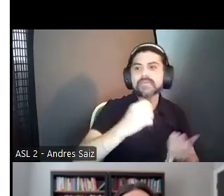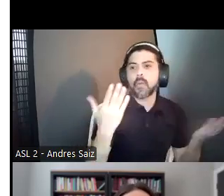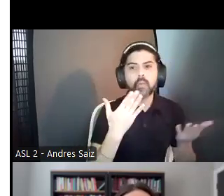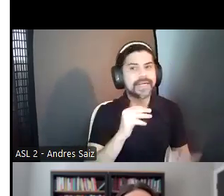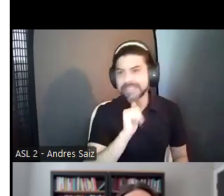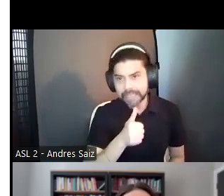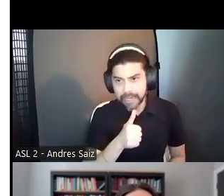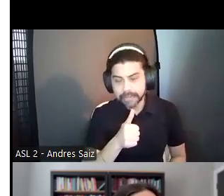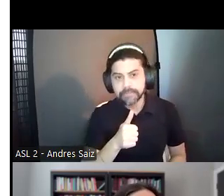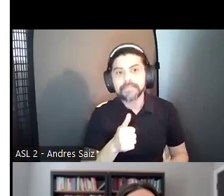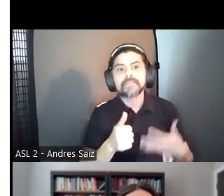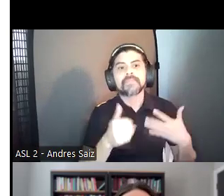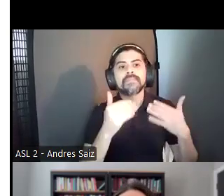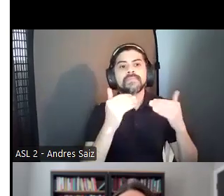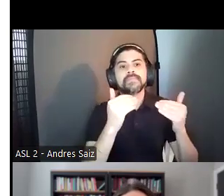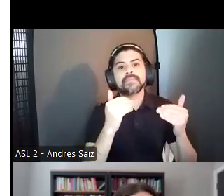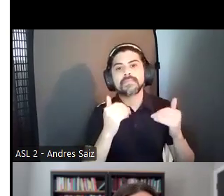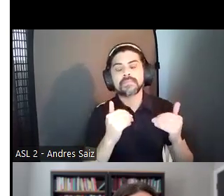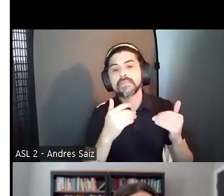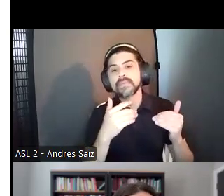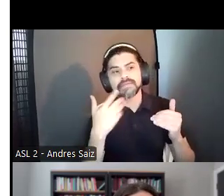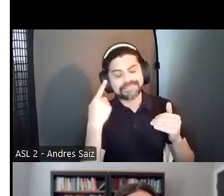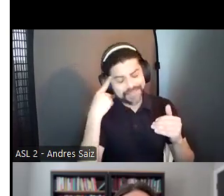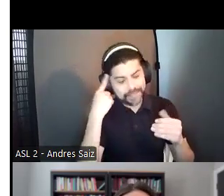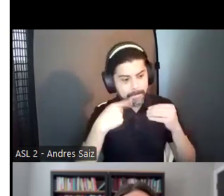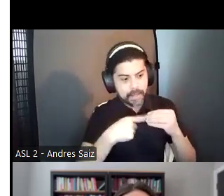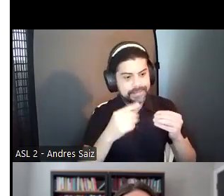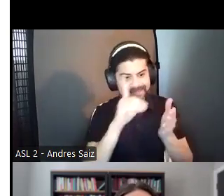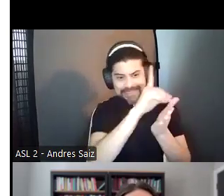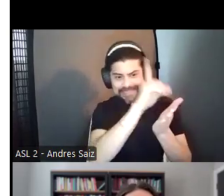all of the design and planning elements needed to move forward.